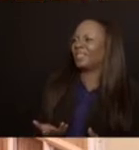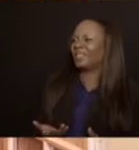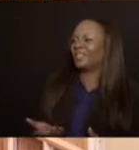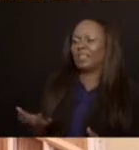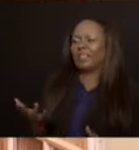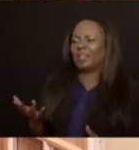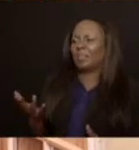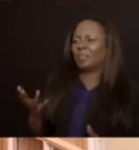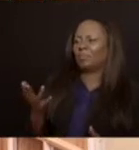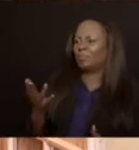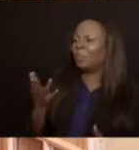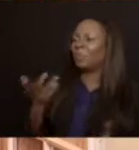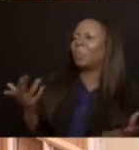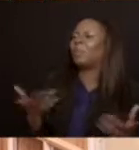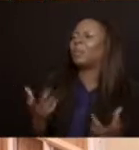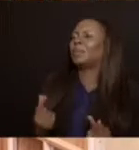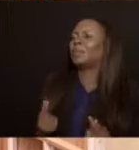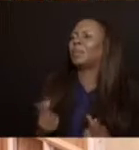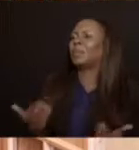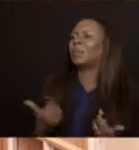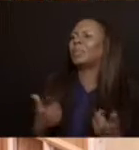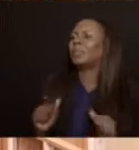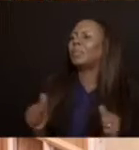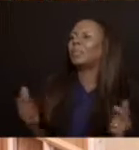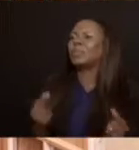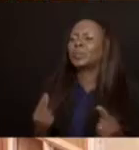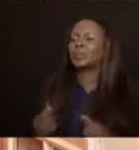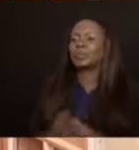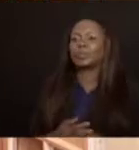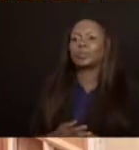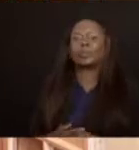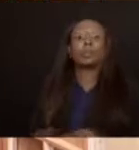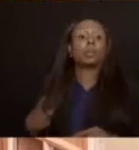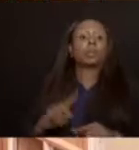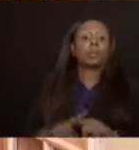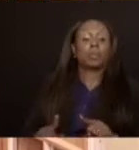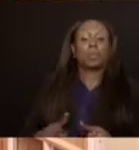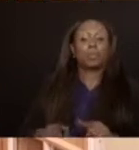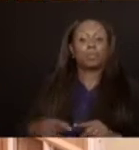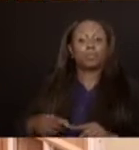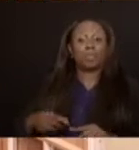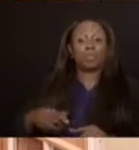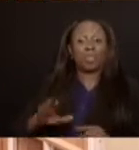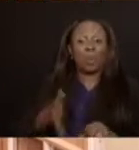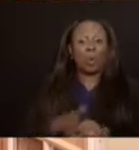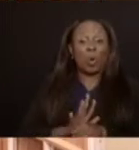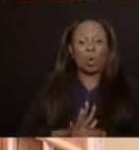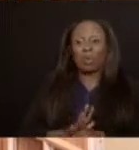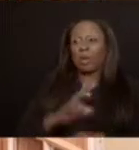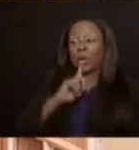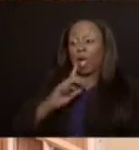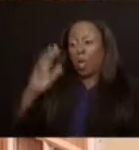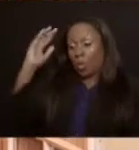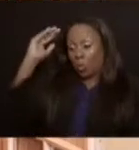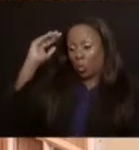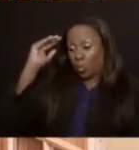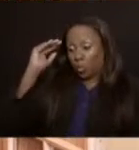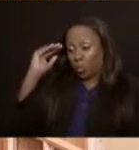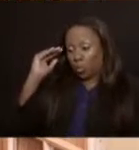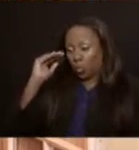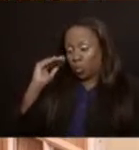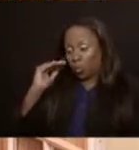be brought down if we deal with it one by one by one by one, basically ensuring that we take